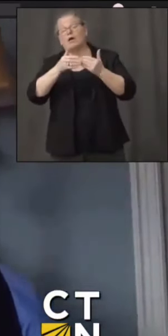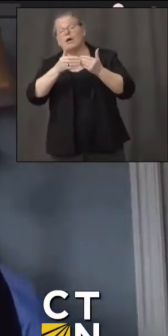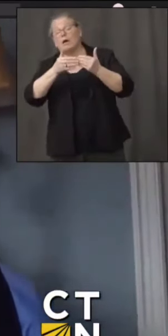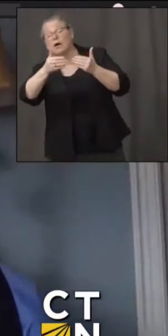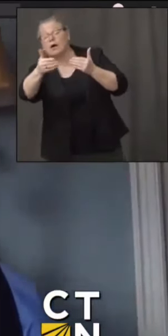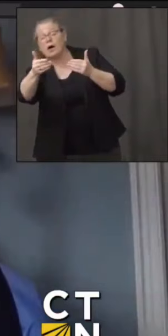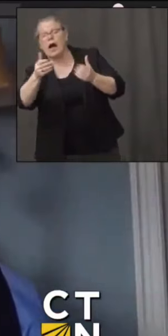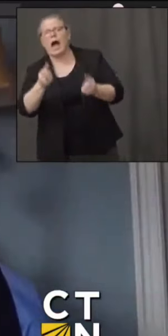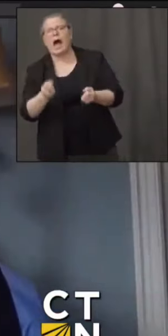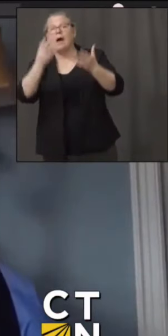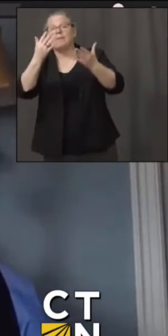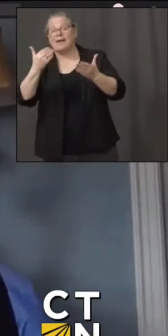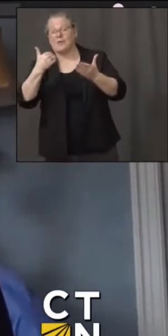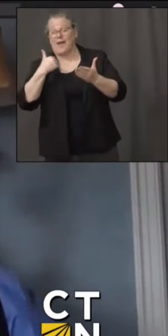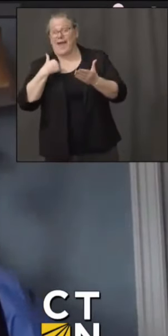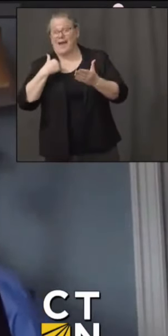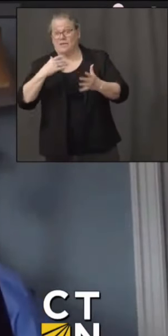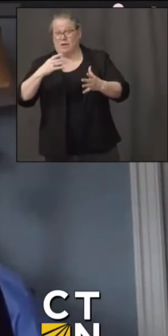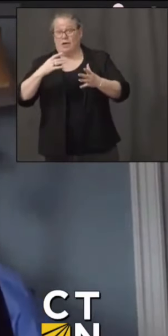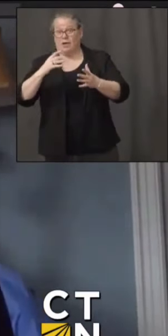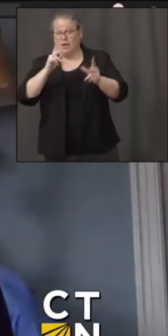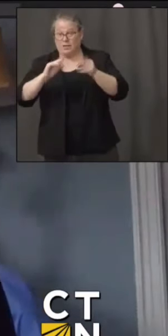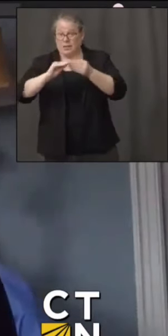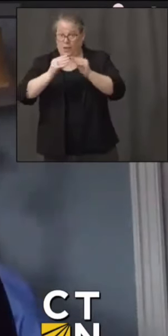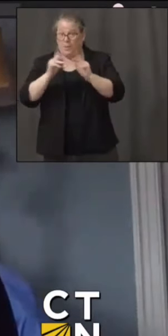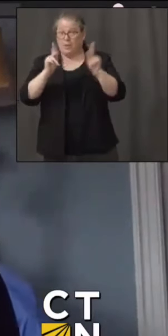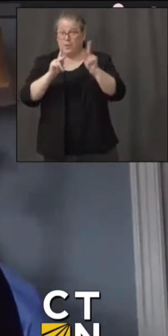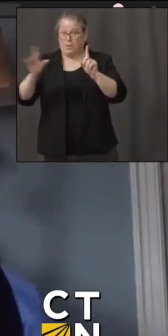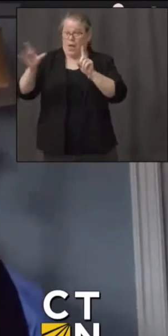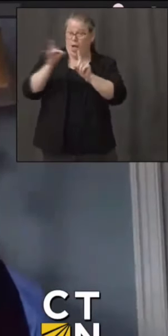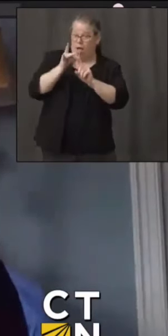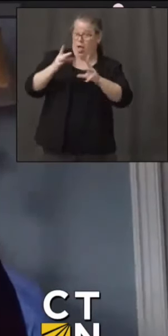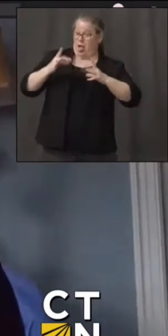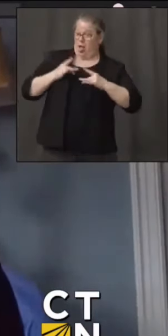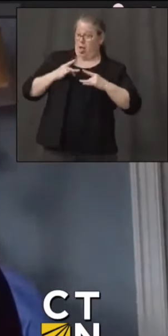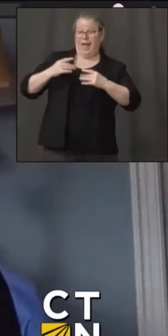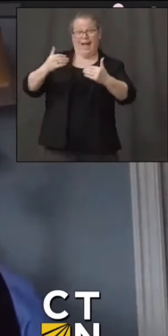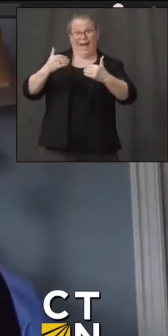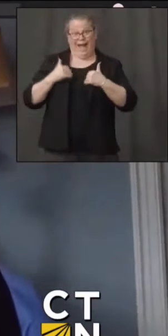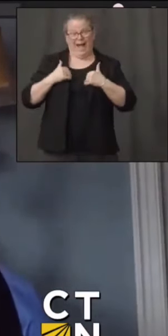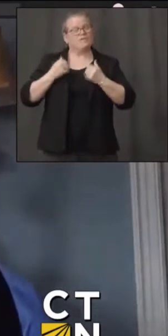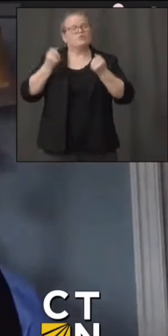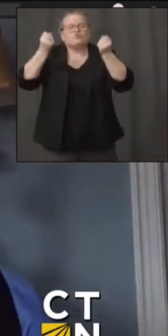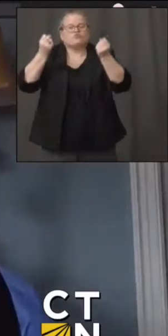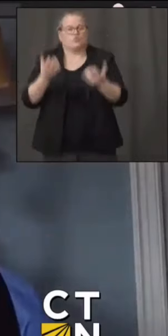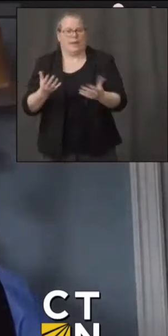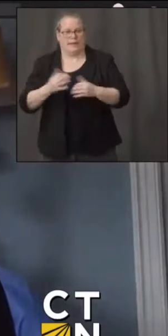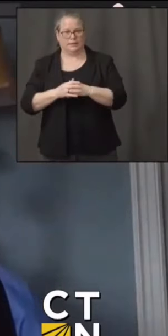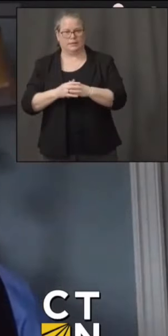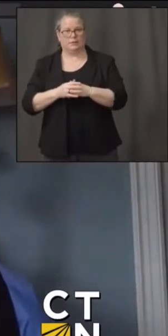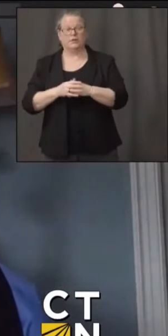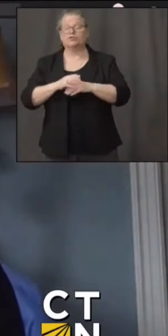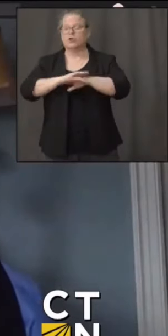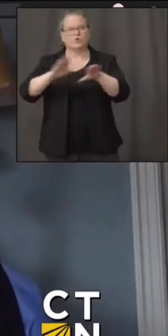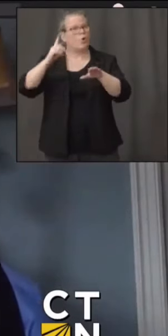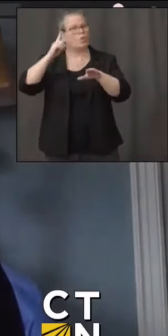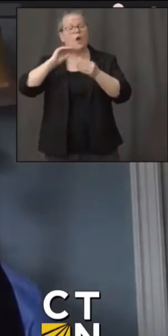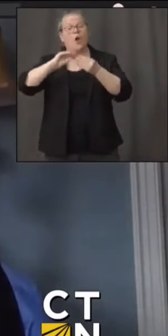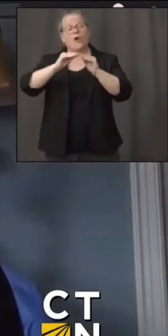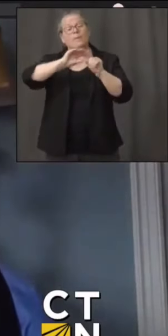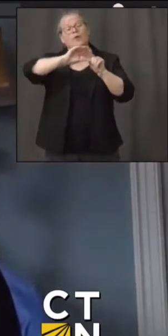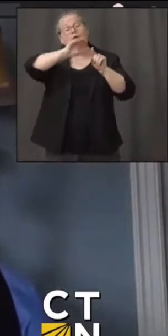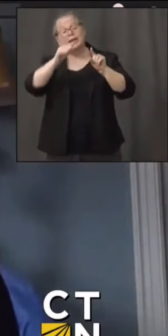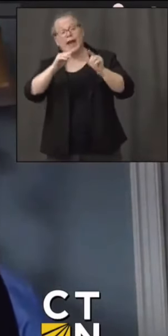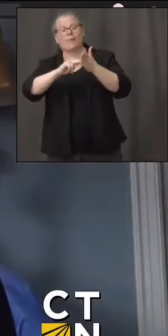too many, and we should not think that we are through this at this point in time. If you look